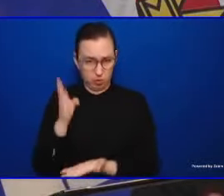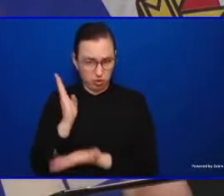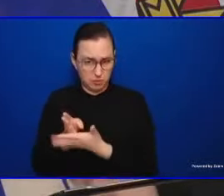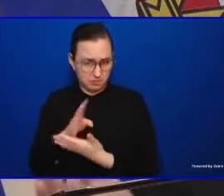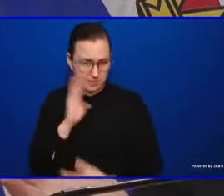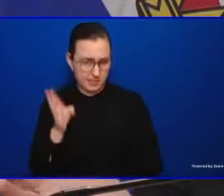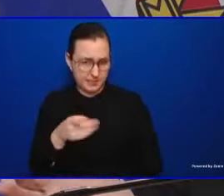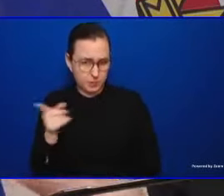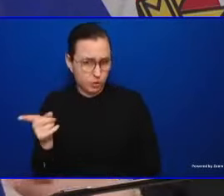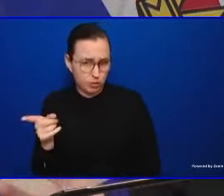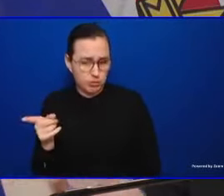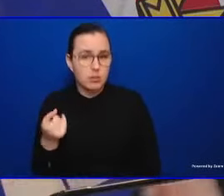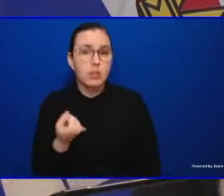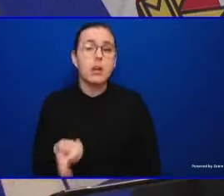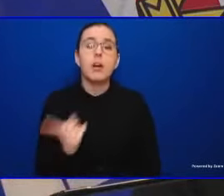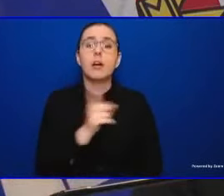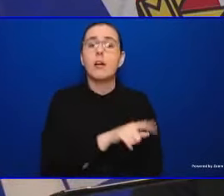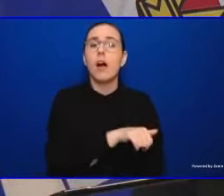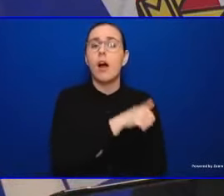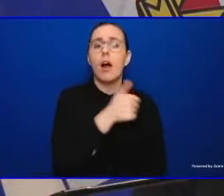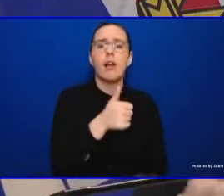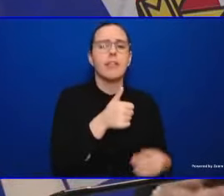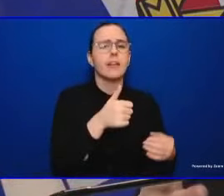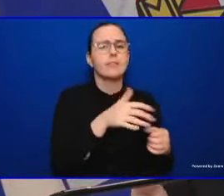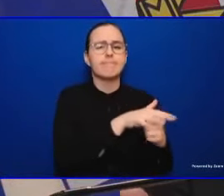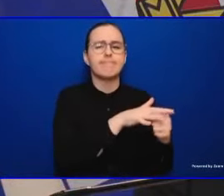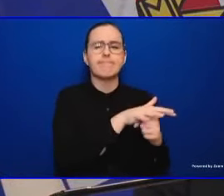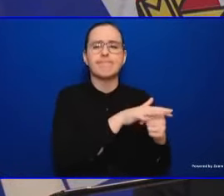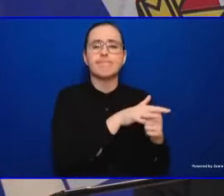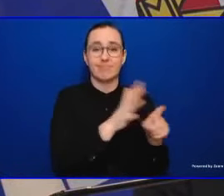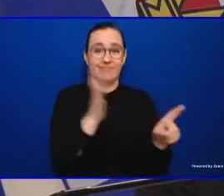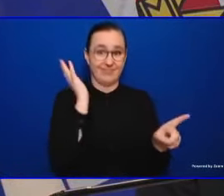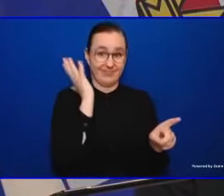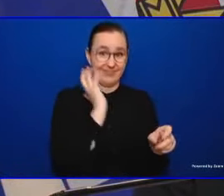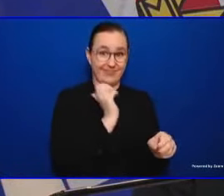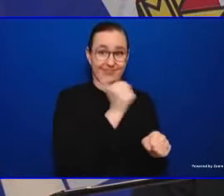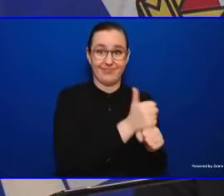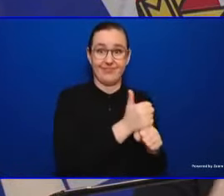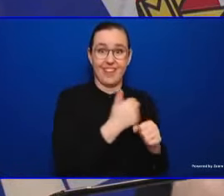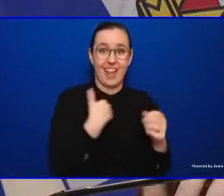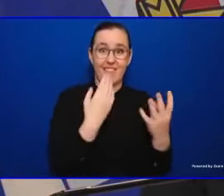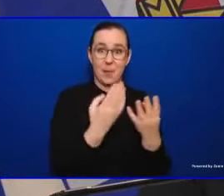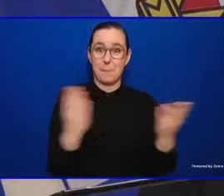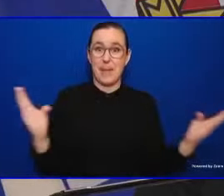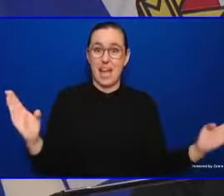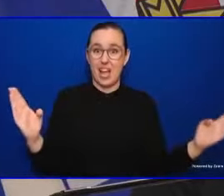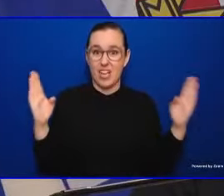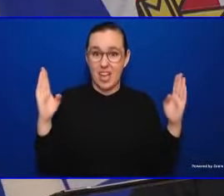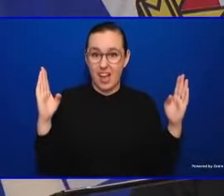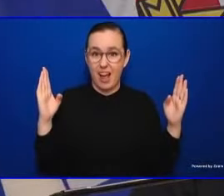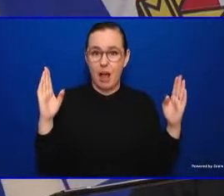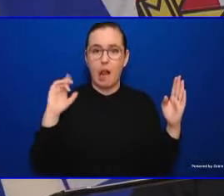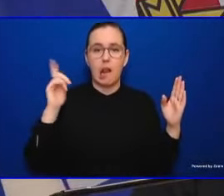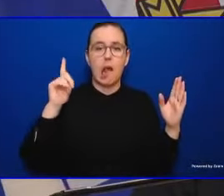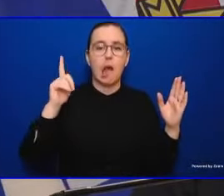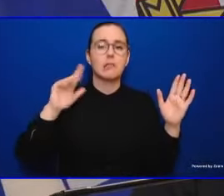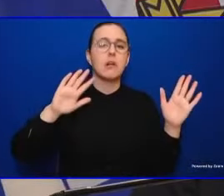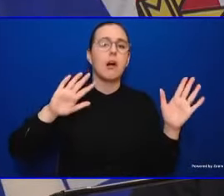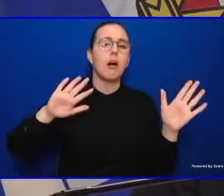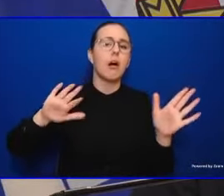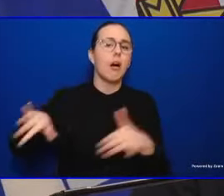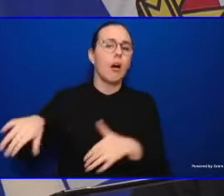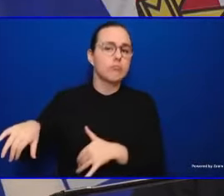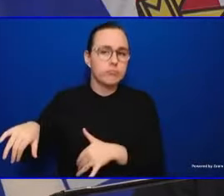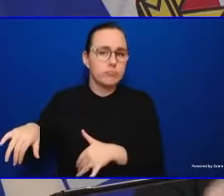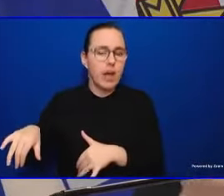they've changed things. So it is a move to go back to those. It will be an order, as I've said, and we'll be transitioning to